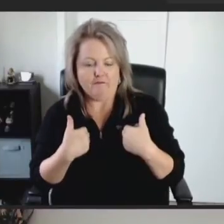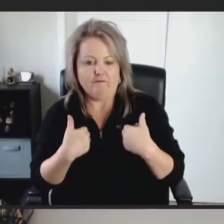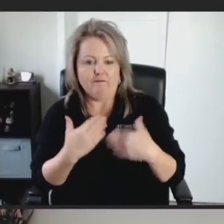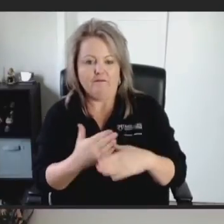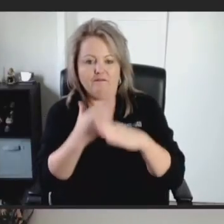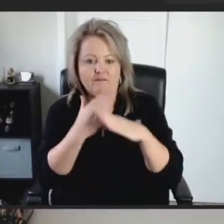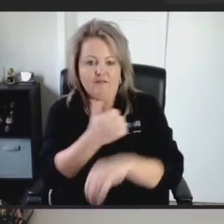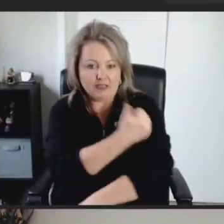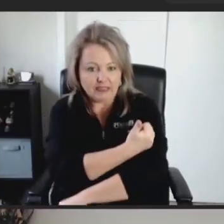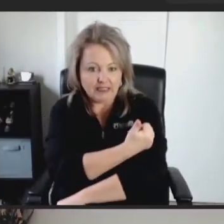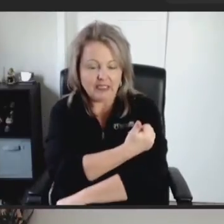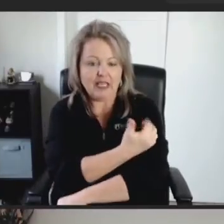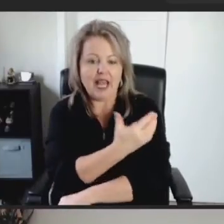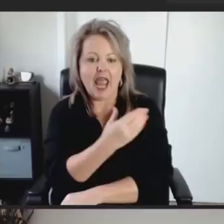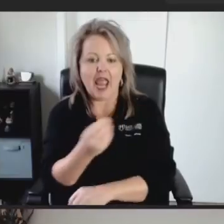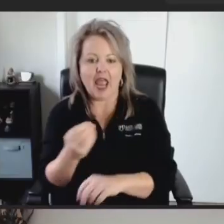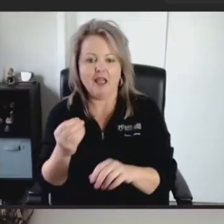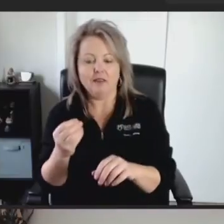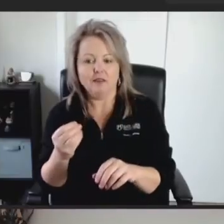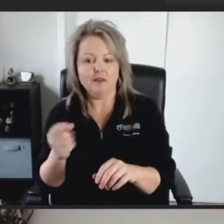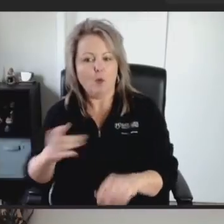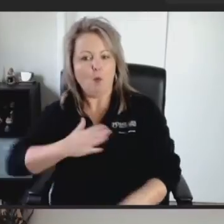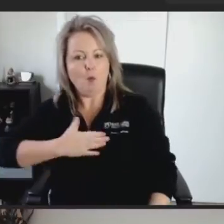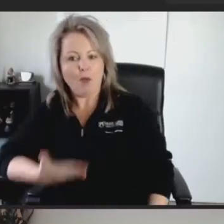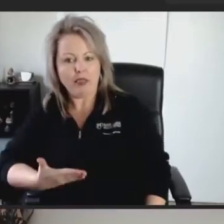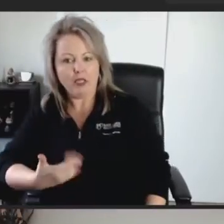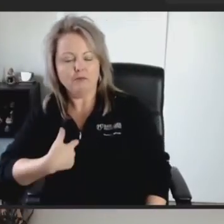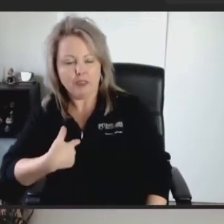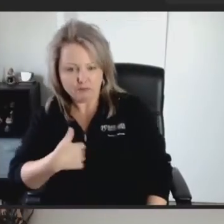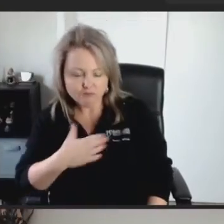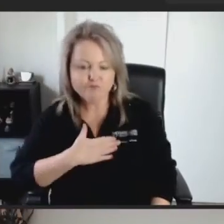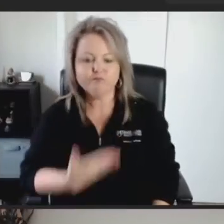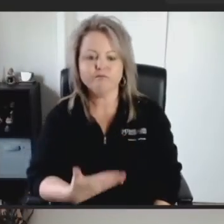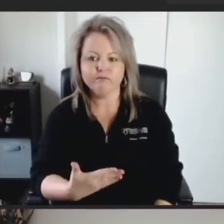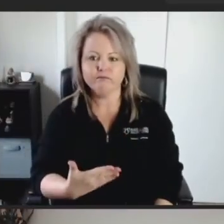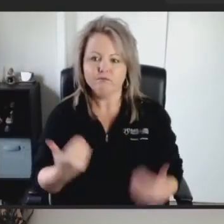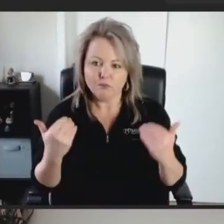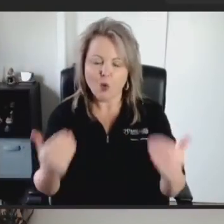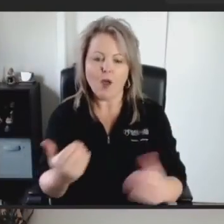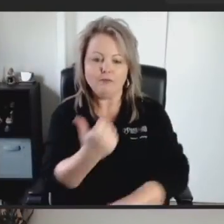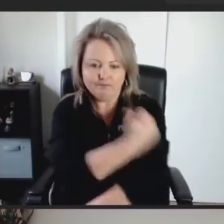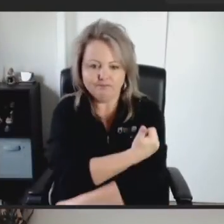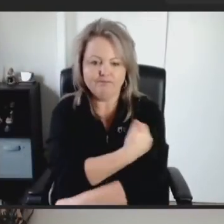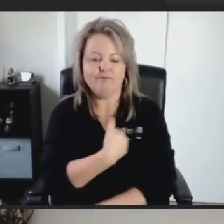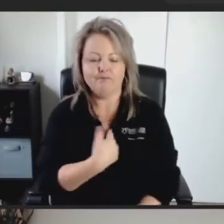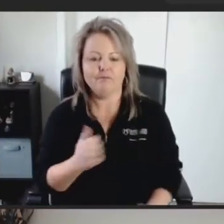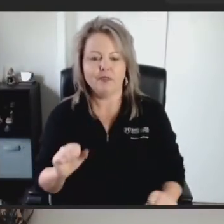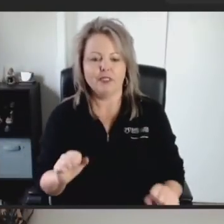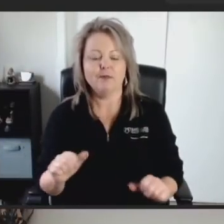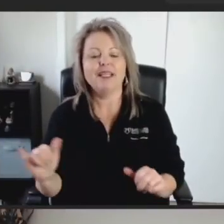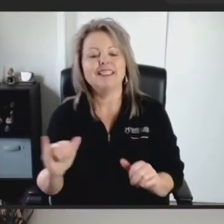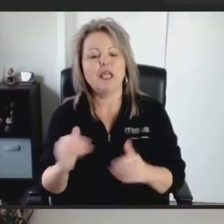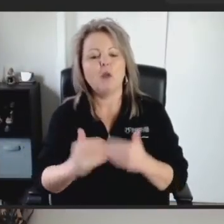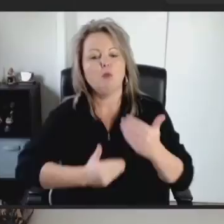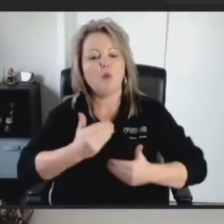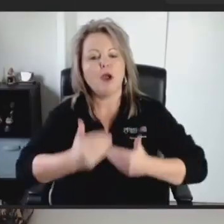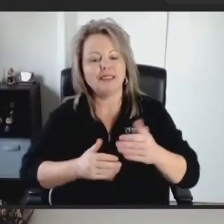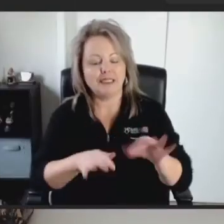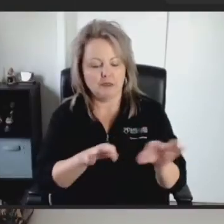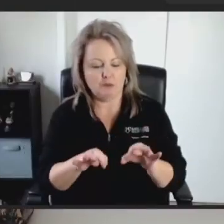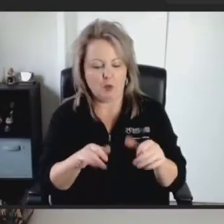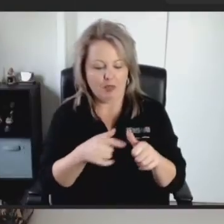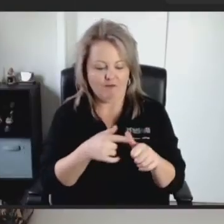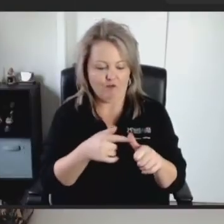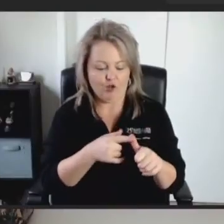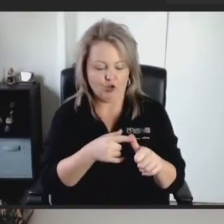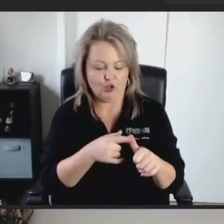actually step up and get vaccine, because this is our way out. This same process that I just described with the first vaccine, the Pfizer